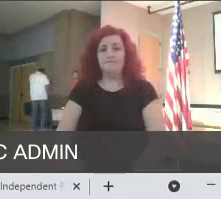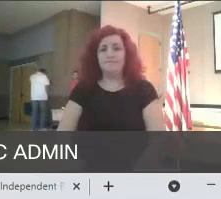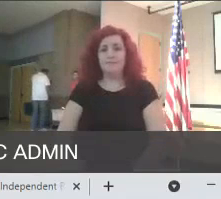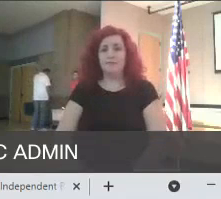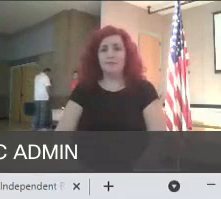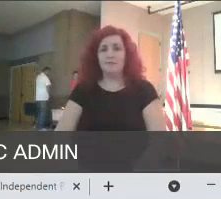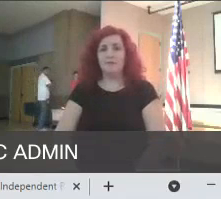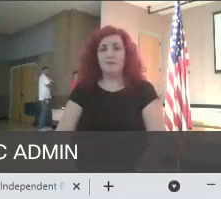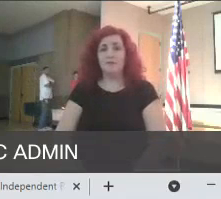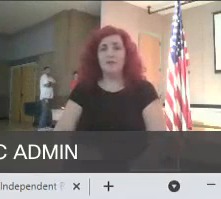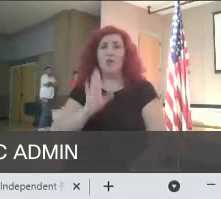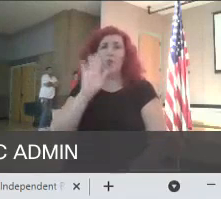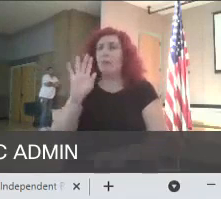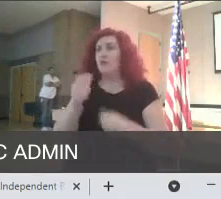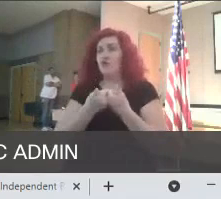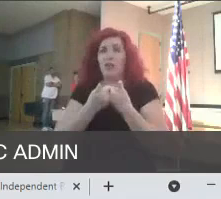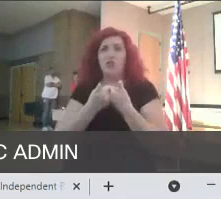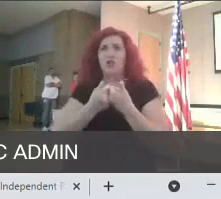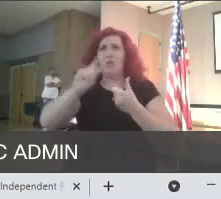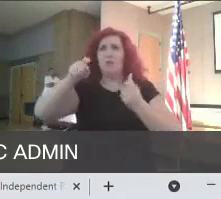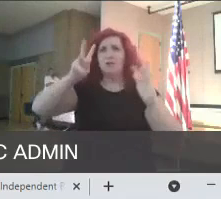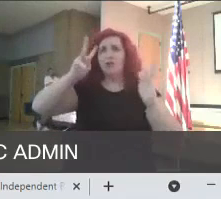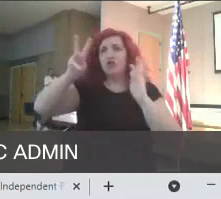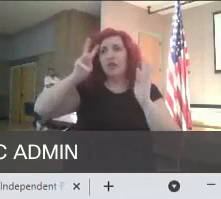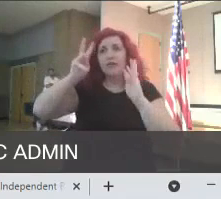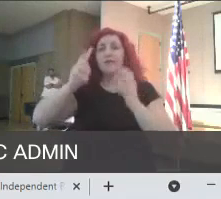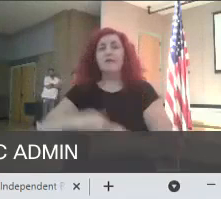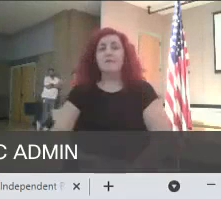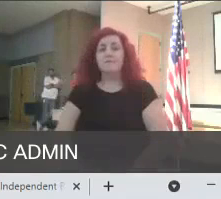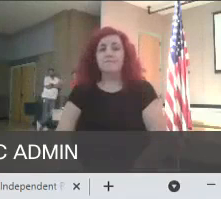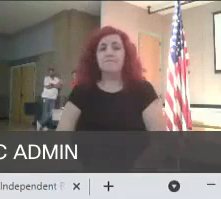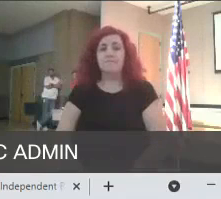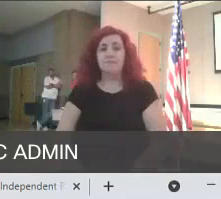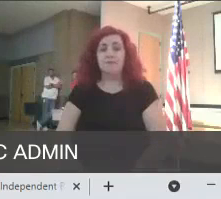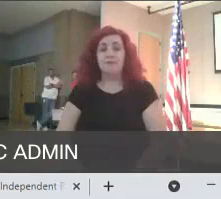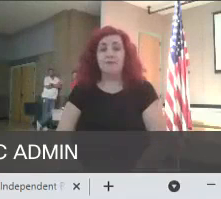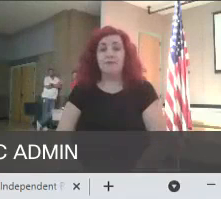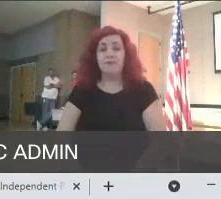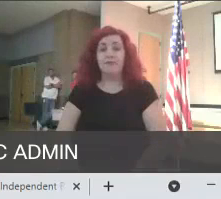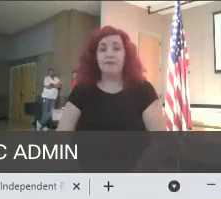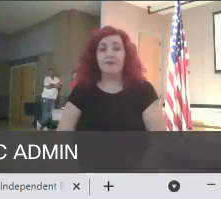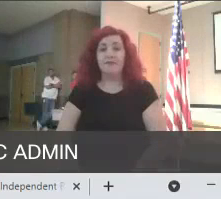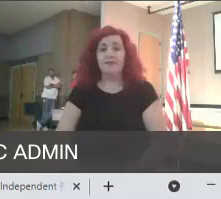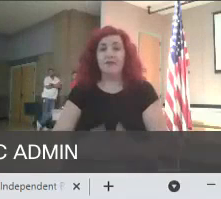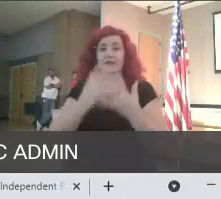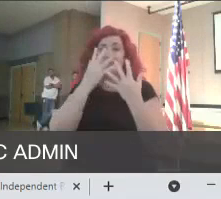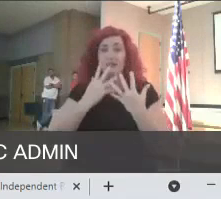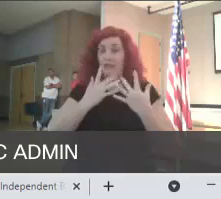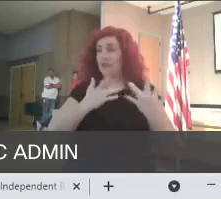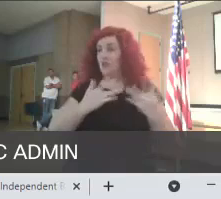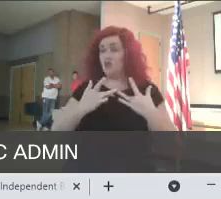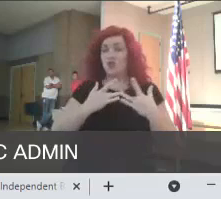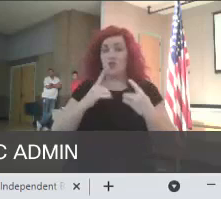It's going to be a challenge. We have to be creative in settling the concerns about the